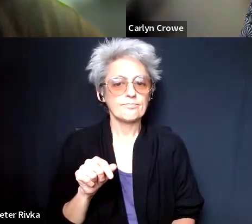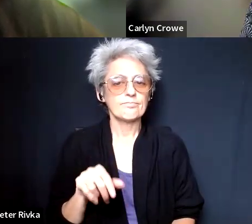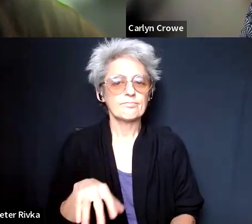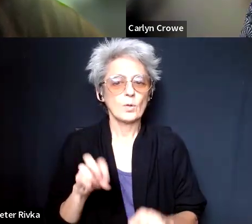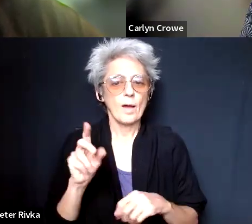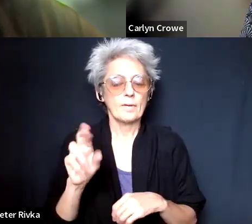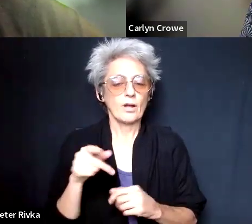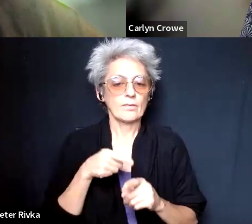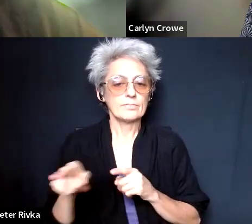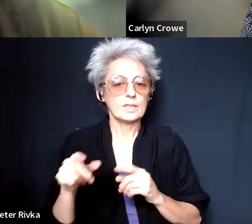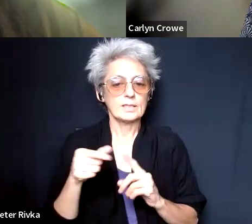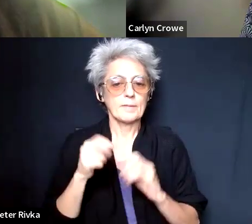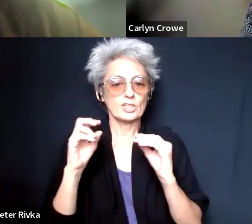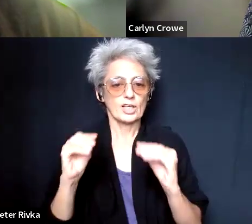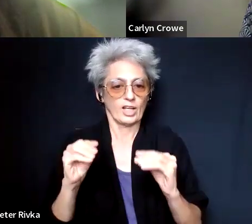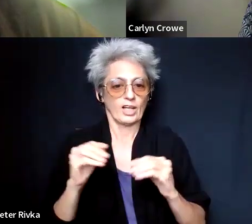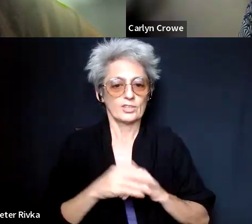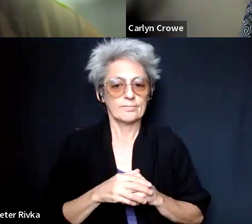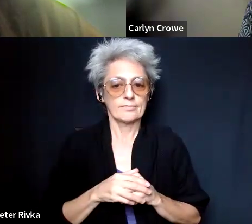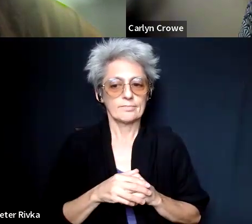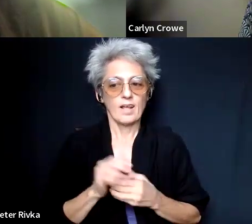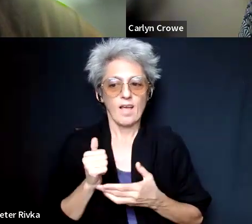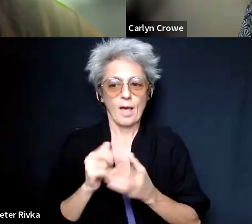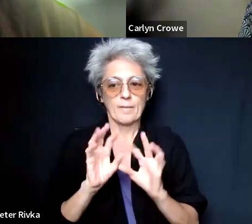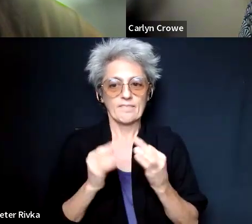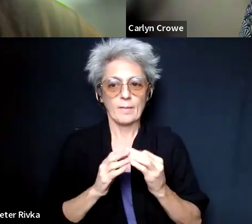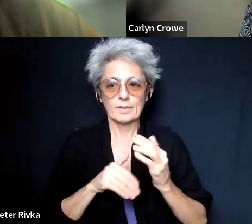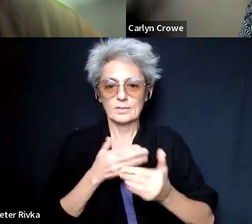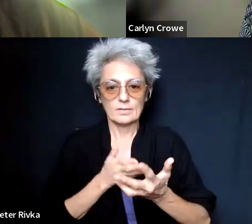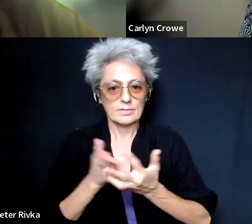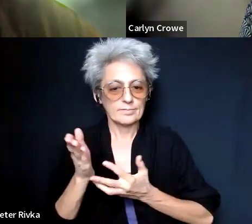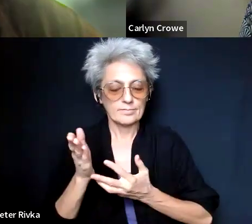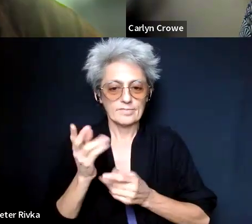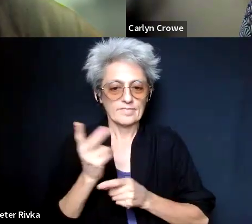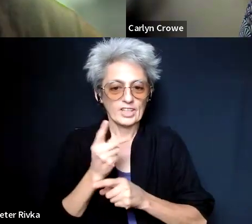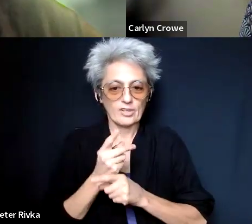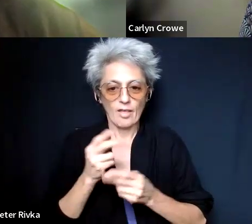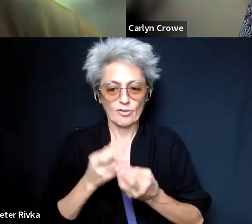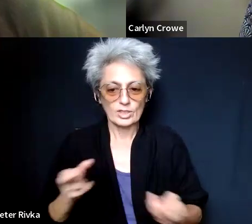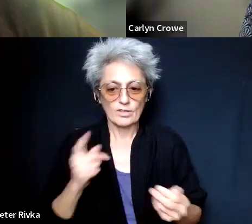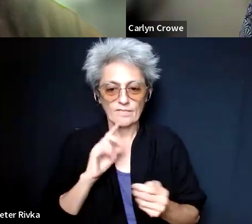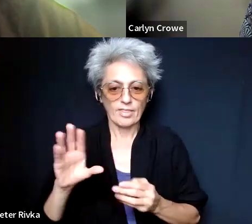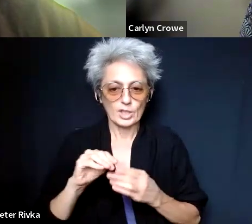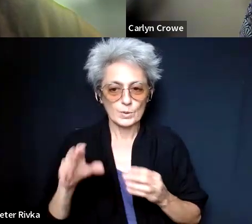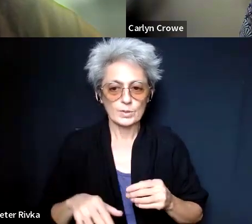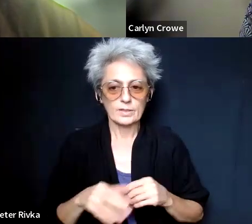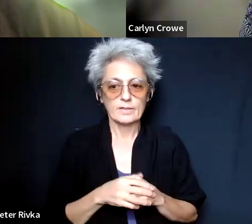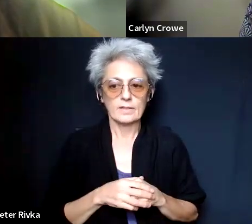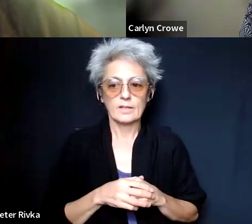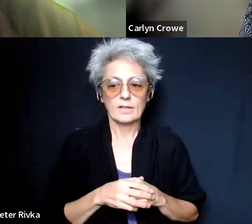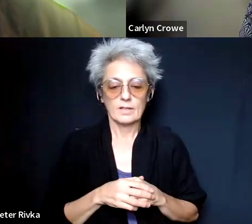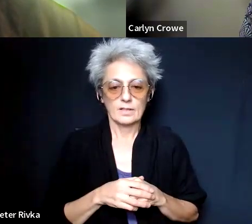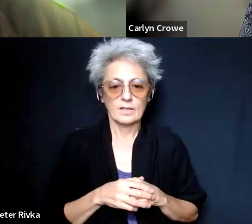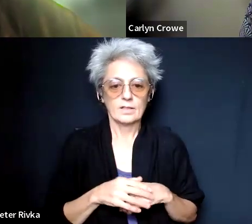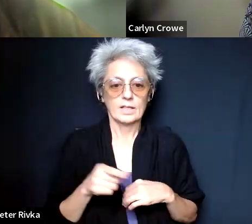special education and helping families navigate the resources for their students. So for those of you that were talking about